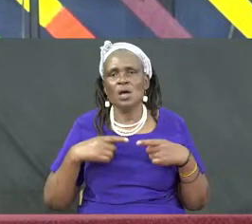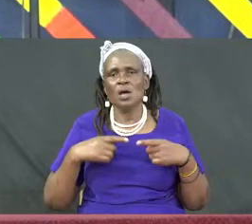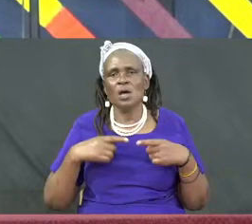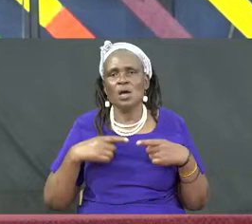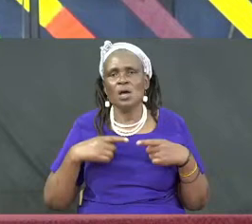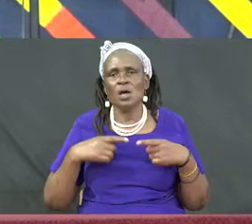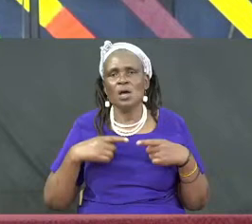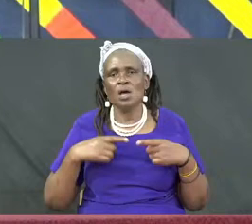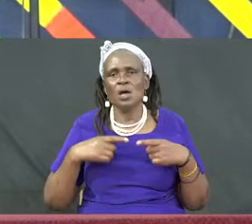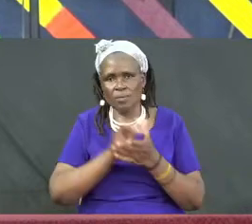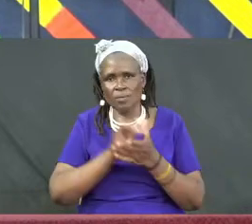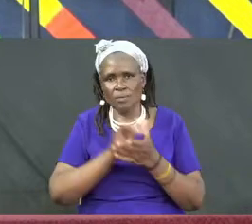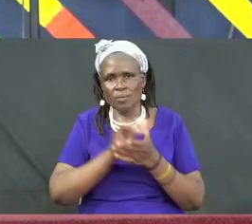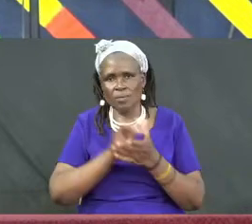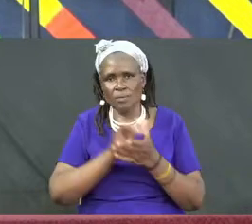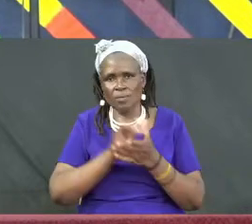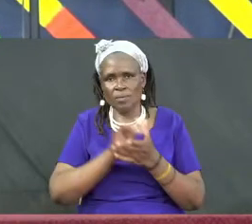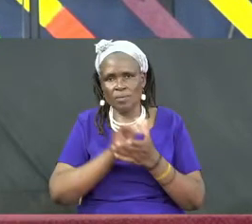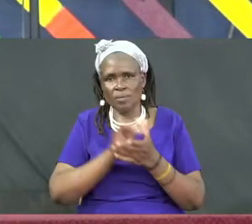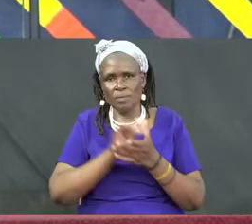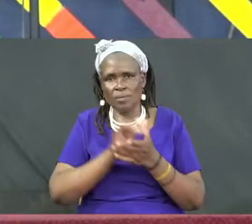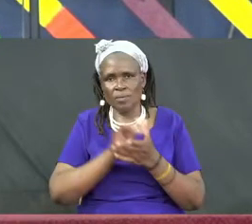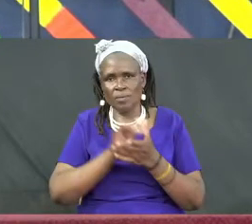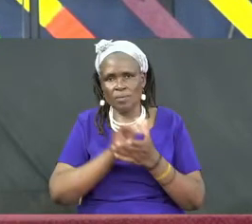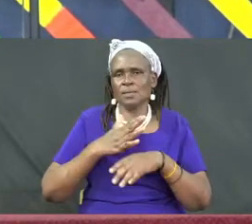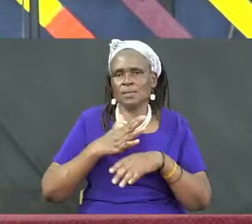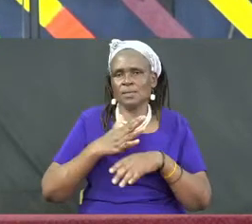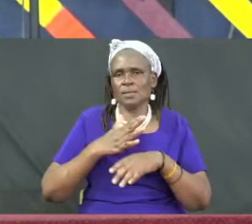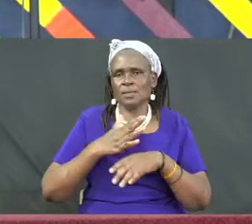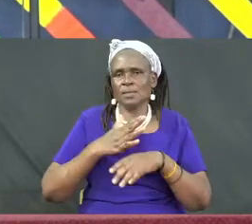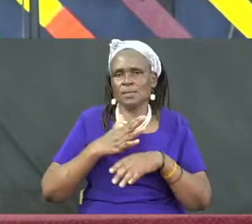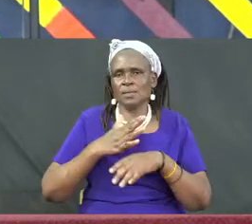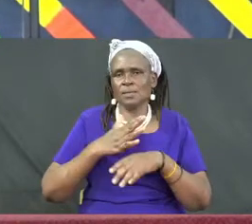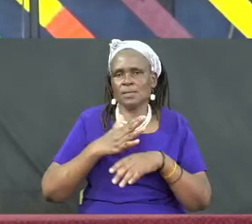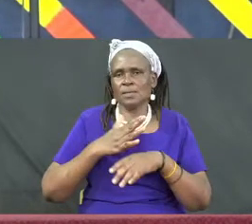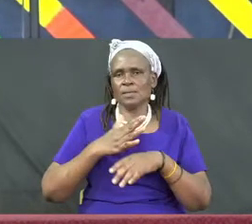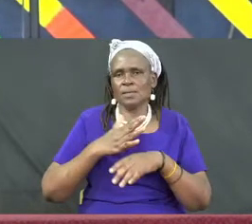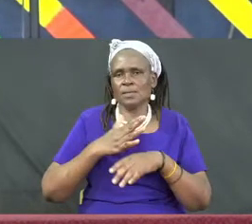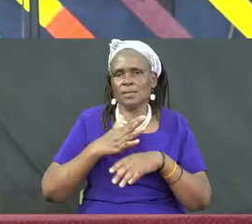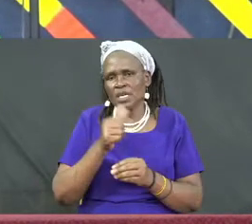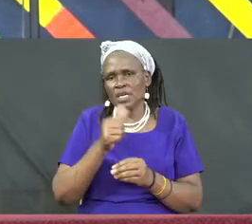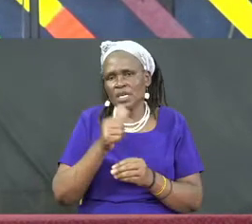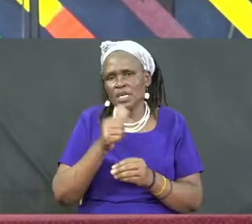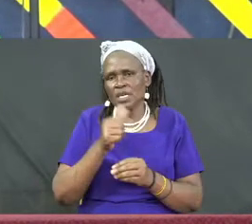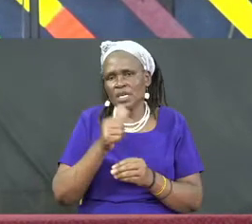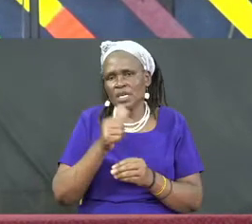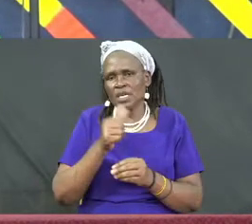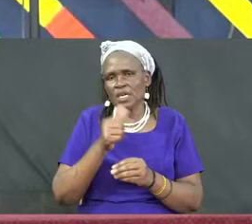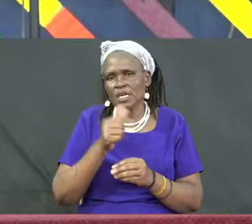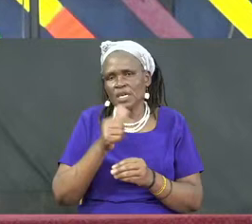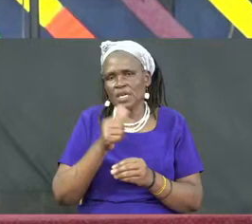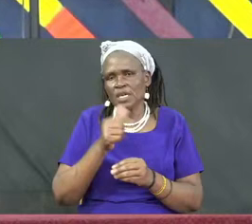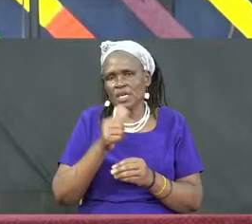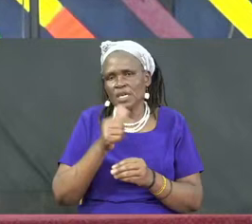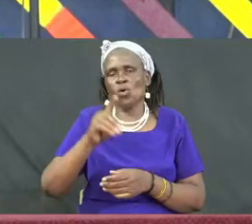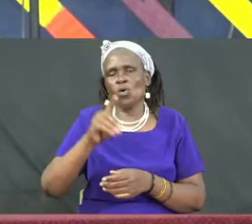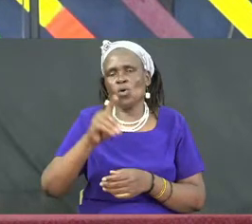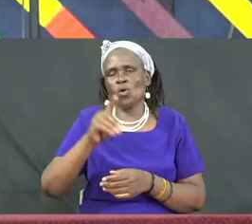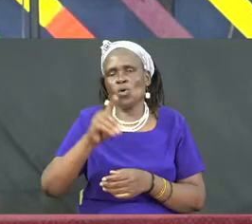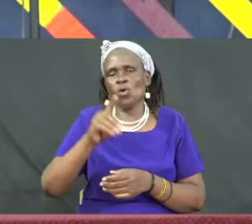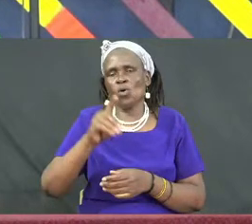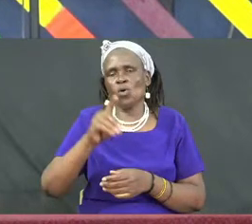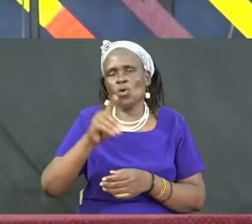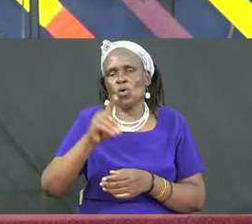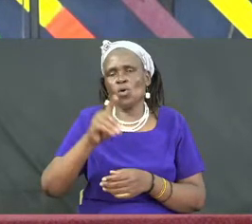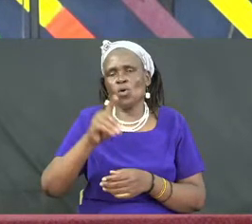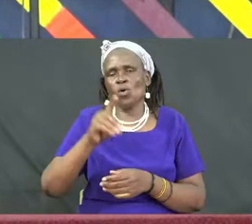is. Yet you hold fast my name, and you did not deny my faith even in the days of Antipas, my faithful witness, who